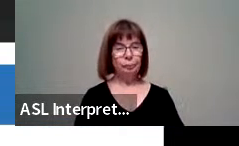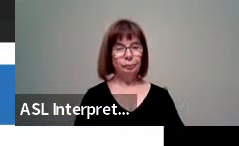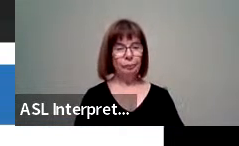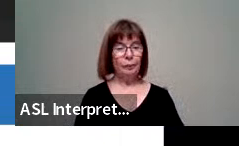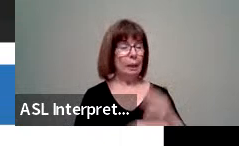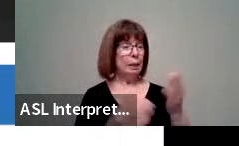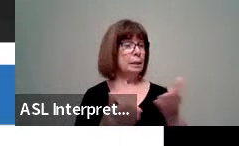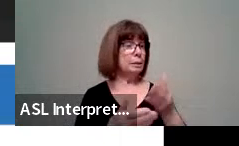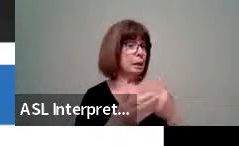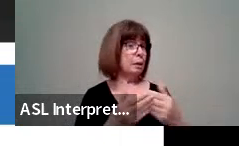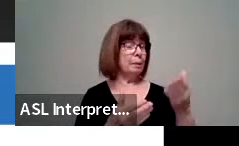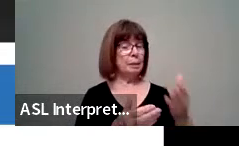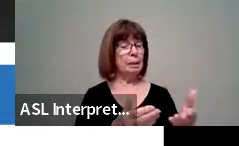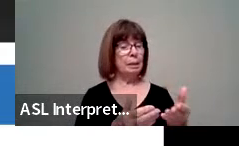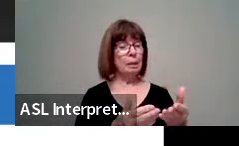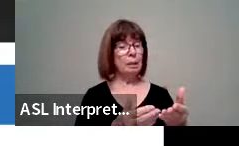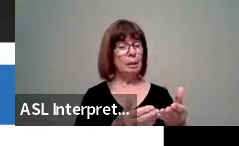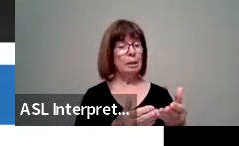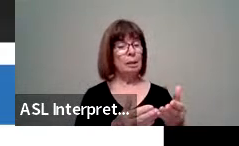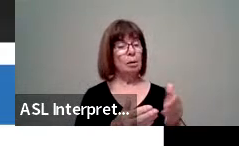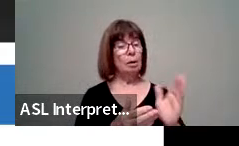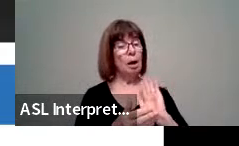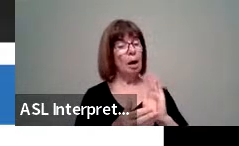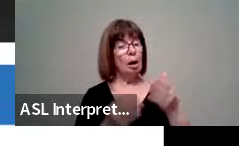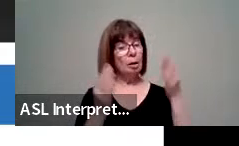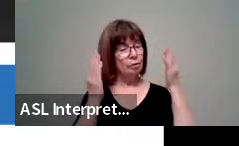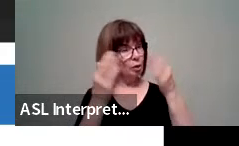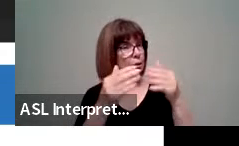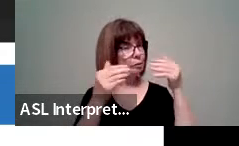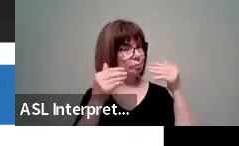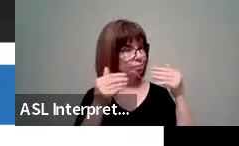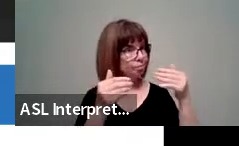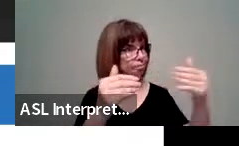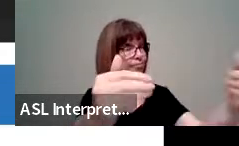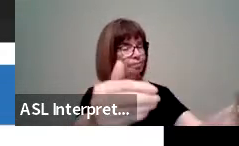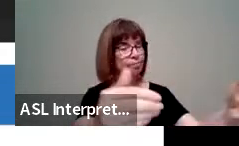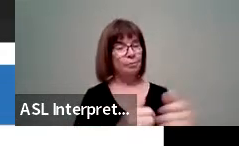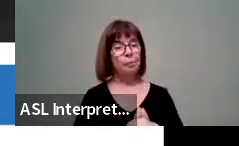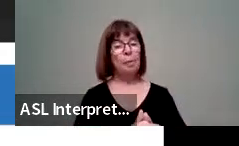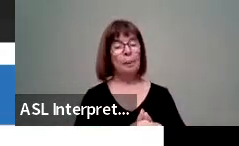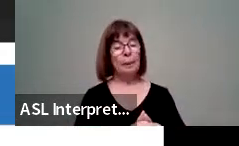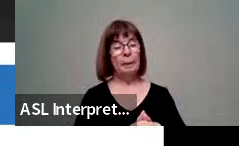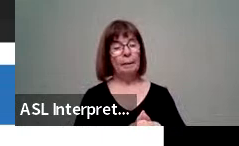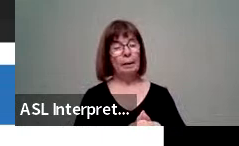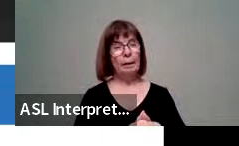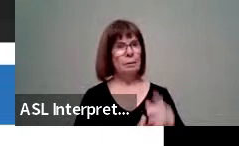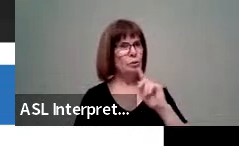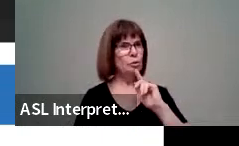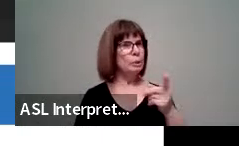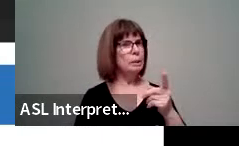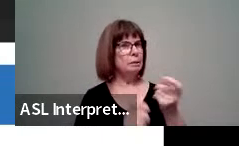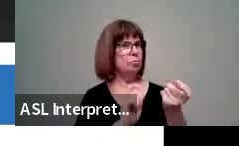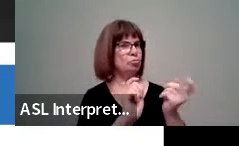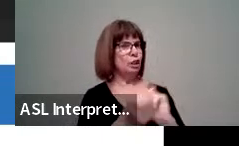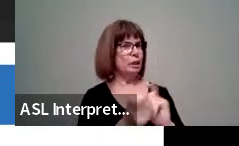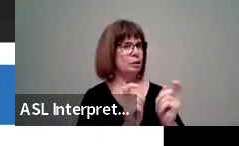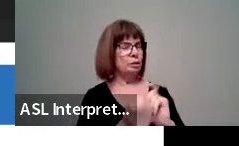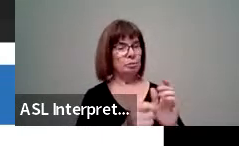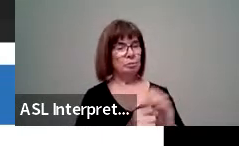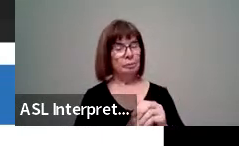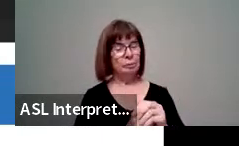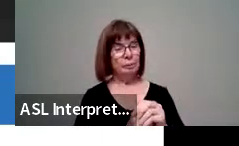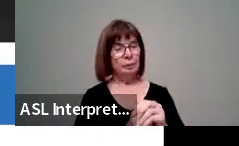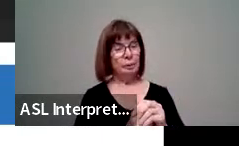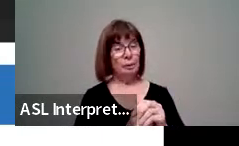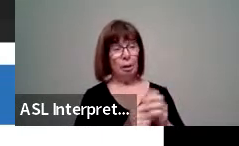Here's some of the things in the refresh, our focus moving forward now. And these are really just the changes. I